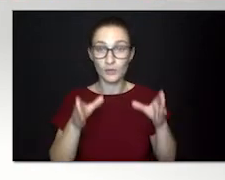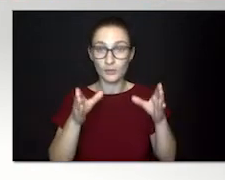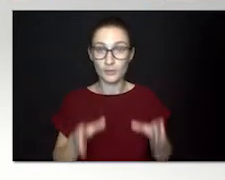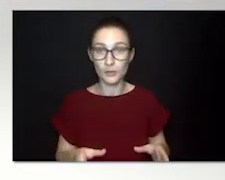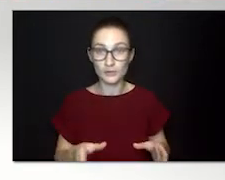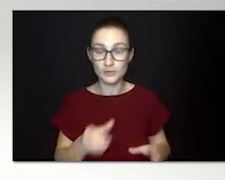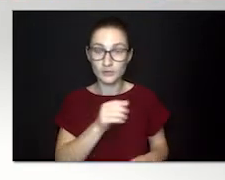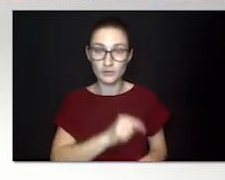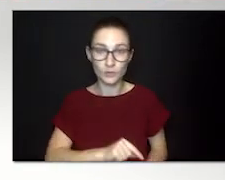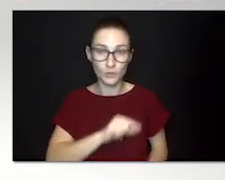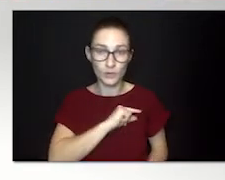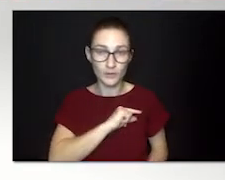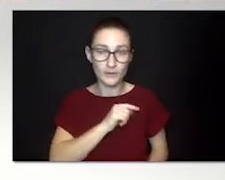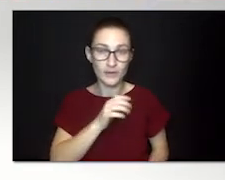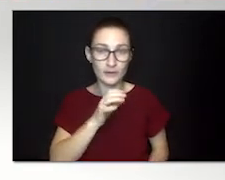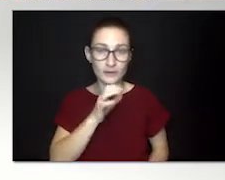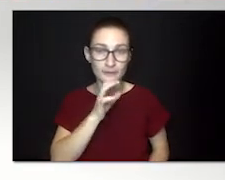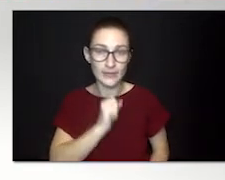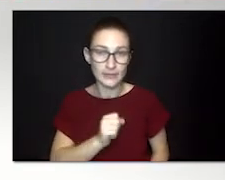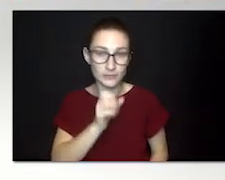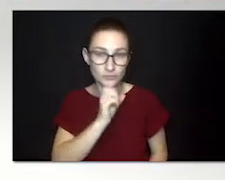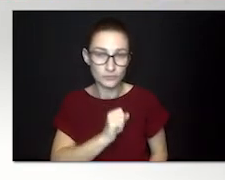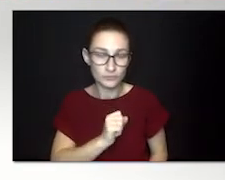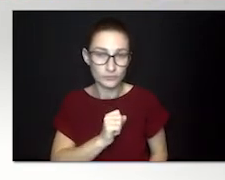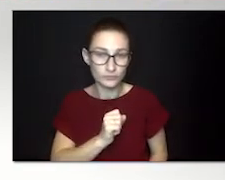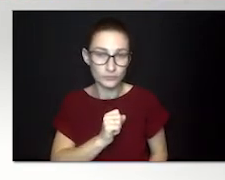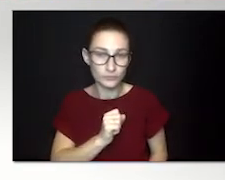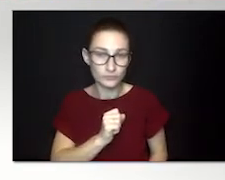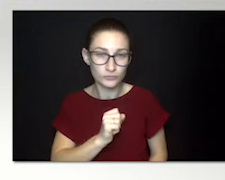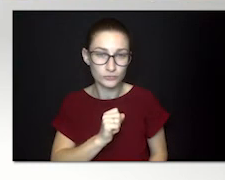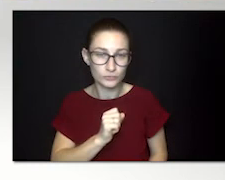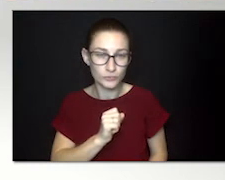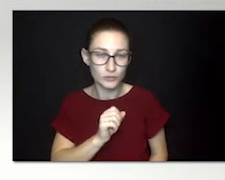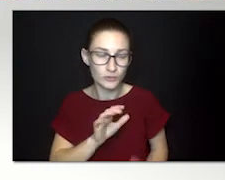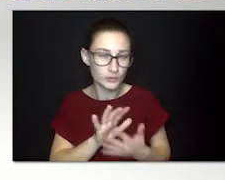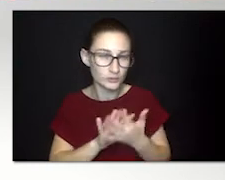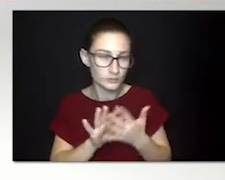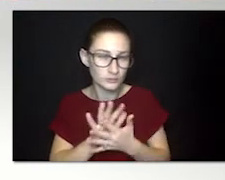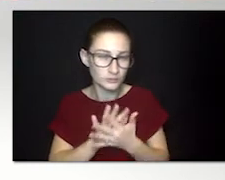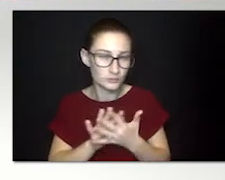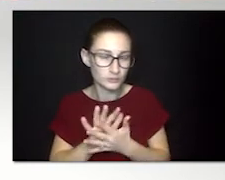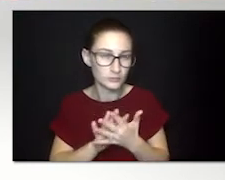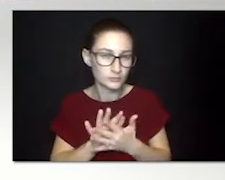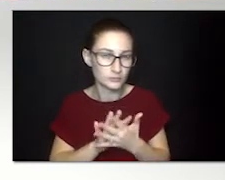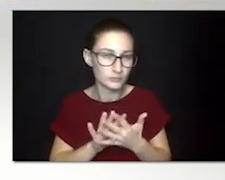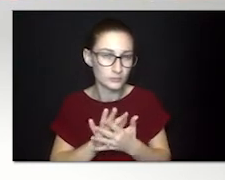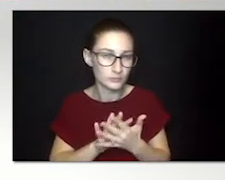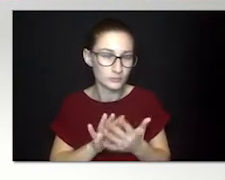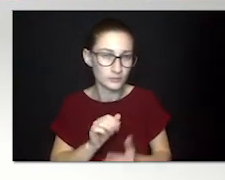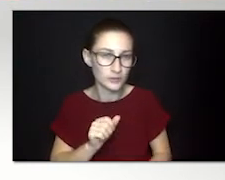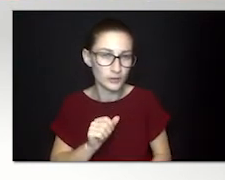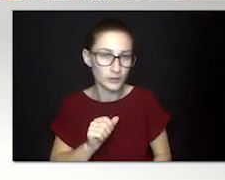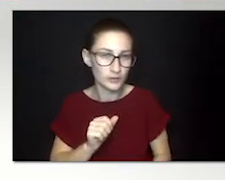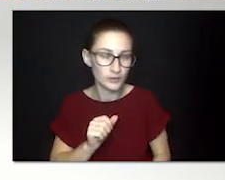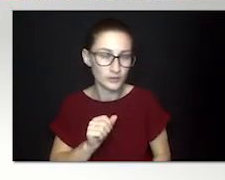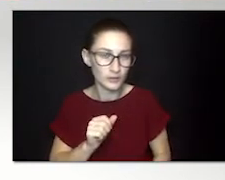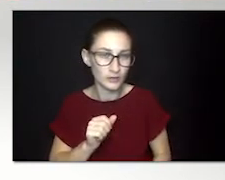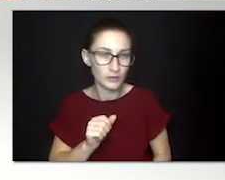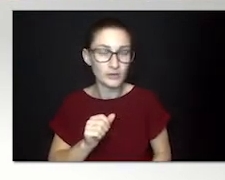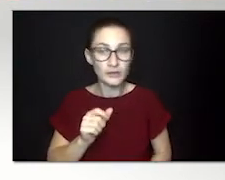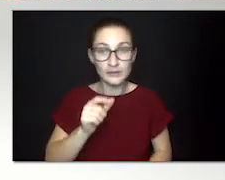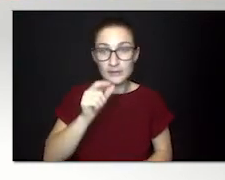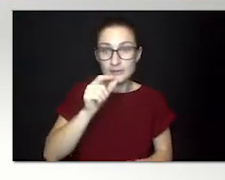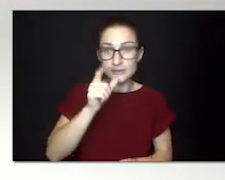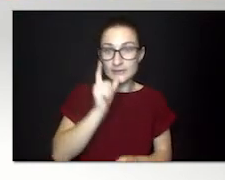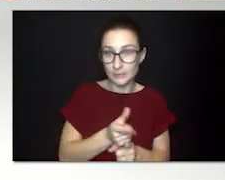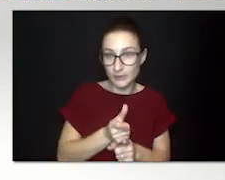age, and it's Oh, okay, I see what you're saying. the sibling, all of, the whole time. Okay, so To the sibling